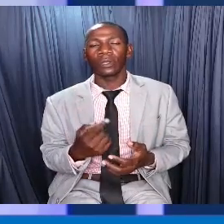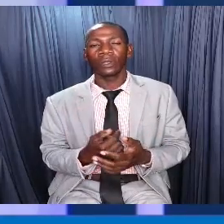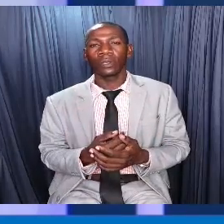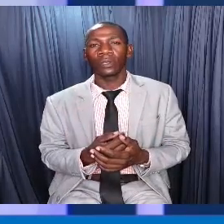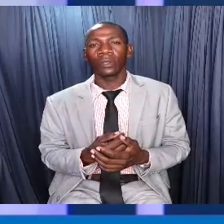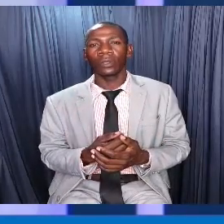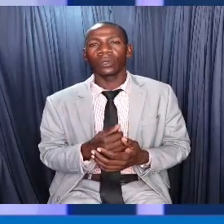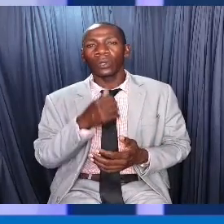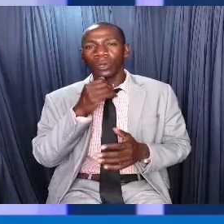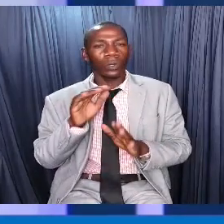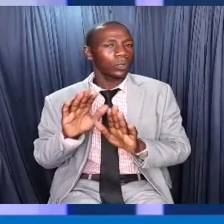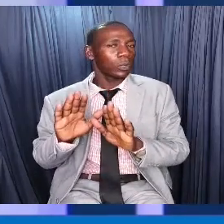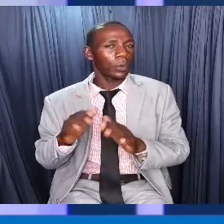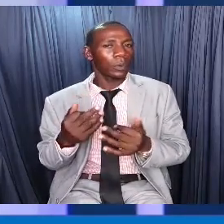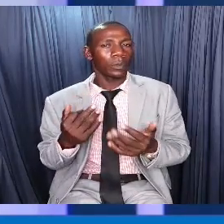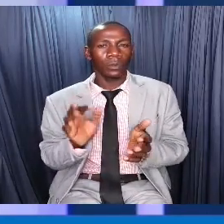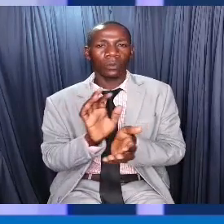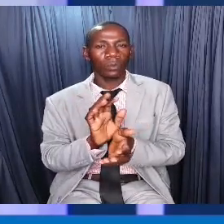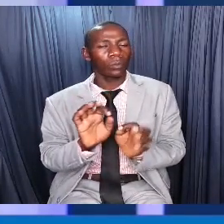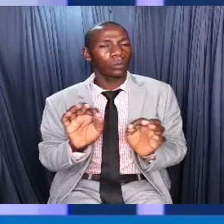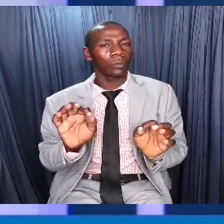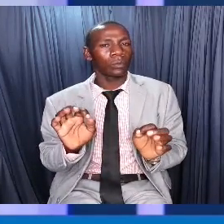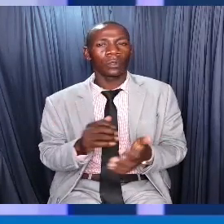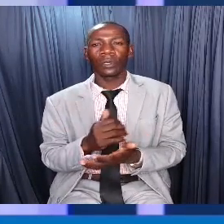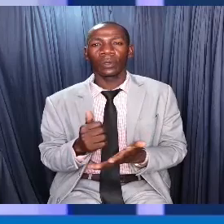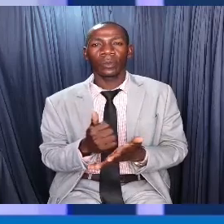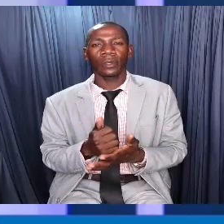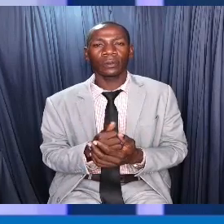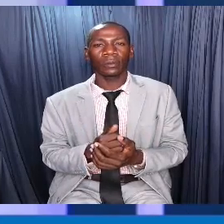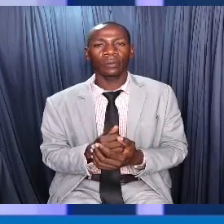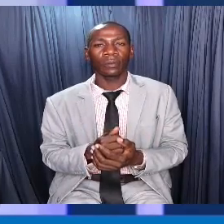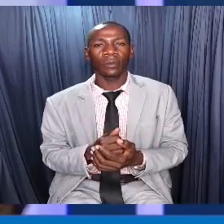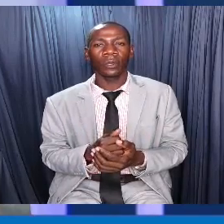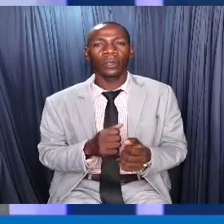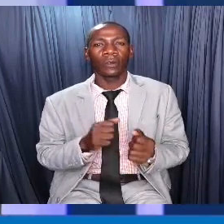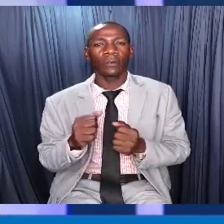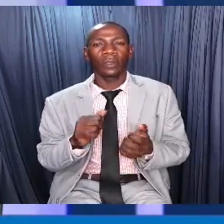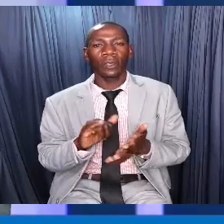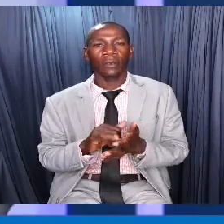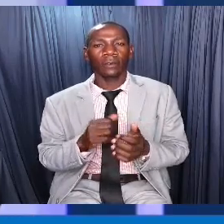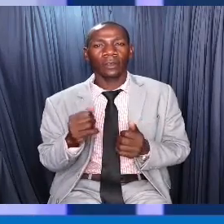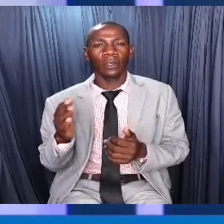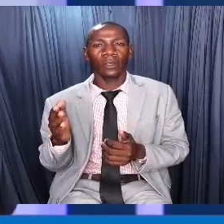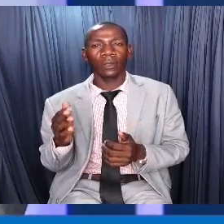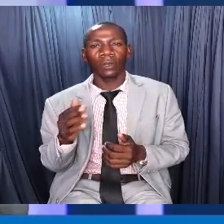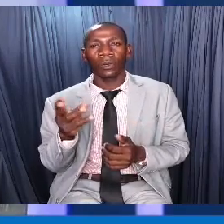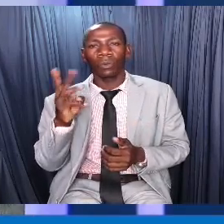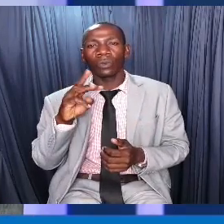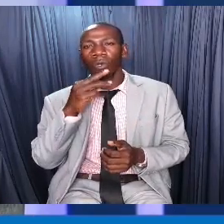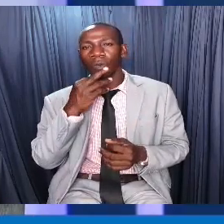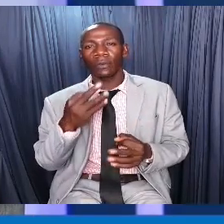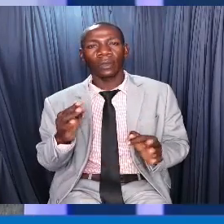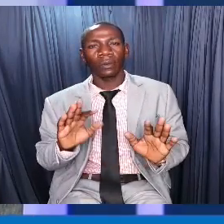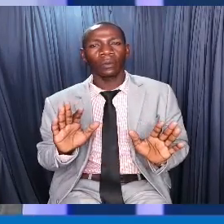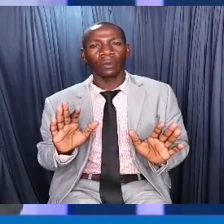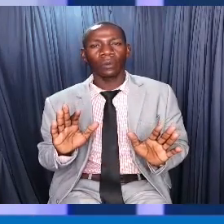wants. Wala asizuiliwe na mtu. And not to be arrested by anybody. Bwana Yesu asifiwe sana. Amen. Kwa hivyo vita vile. So the fights. Havikuwa bure. Were not